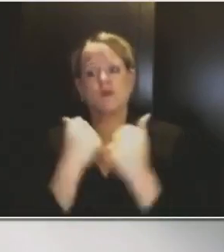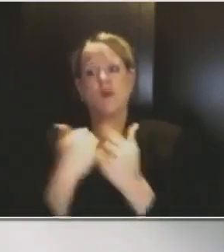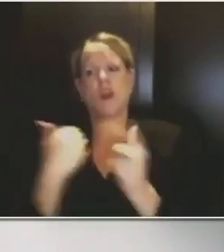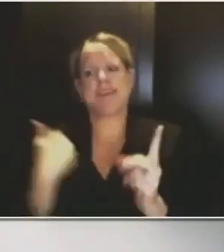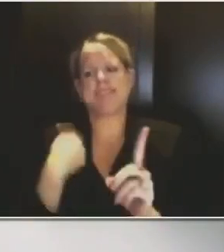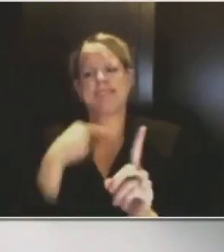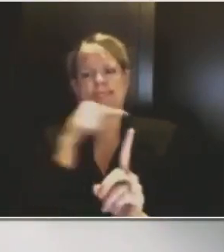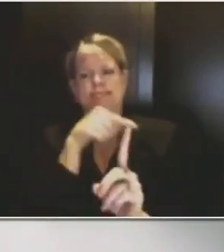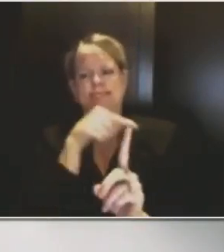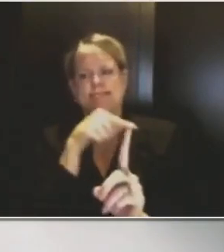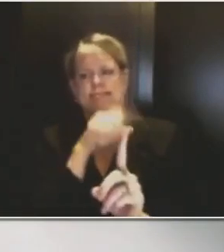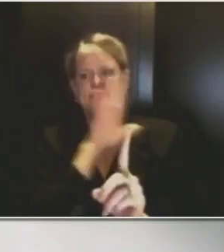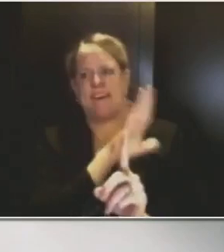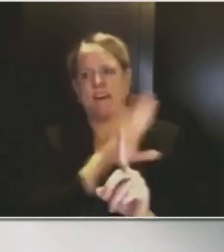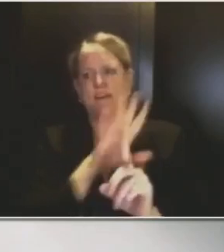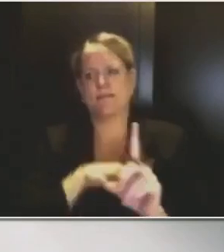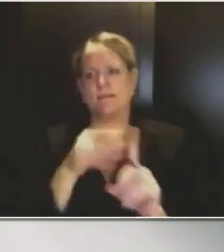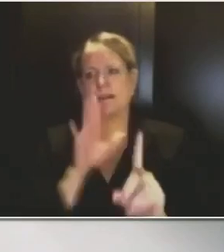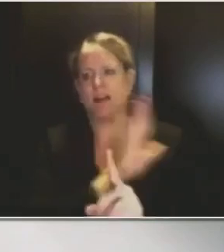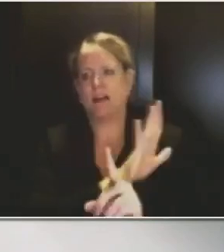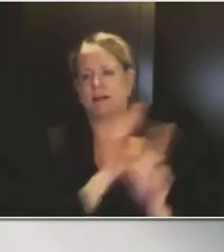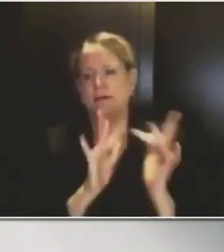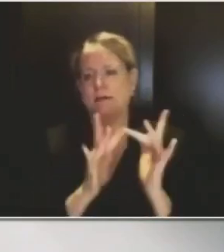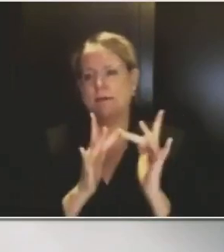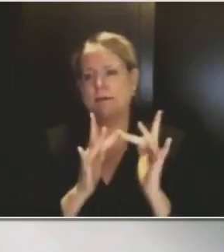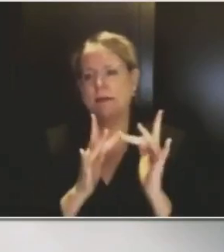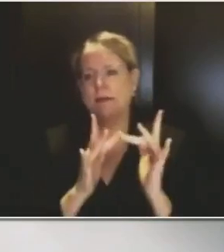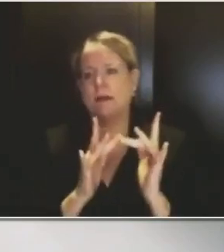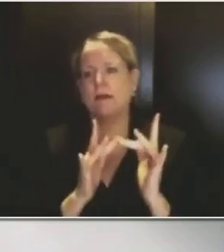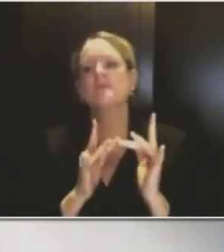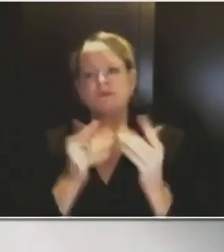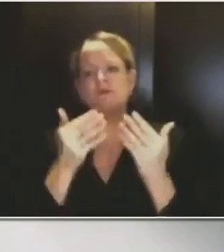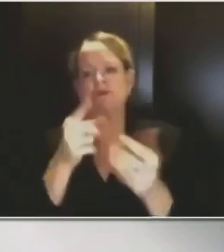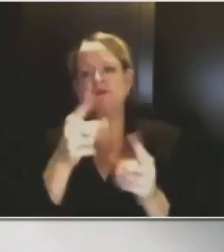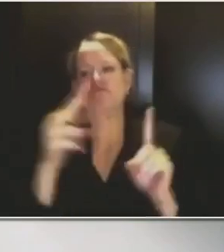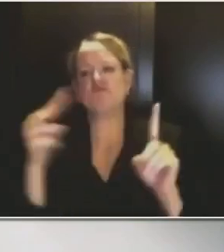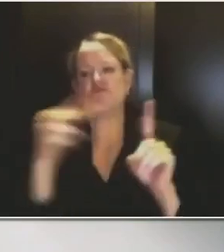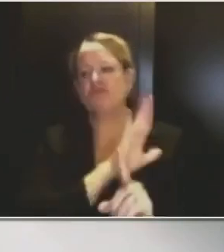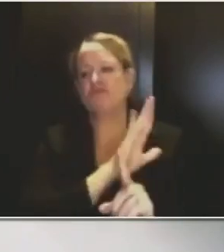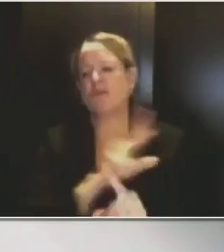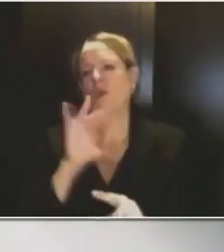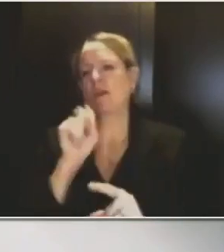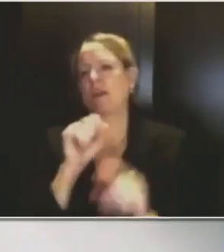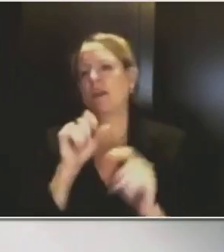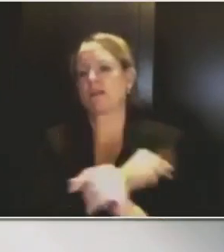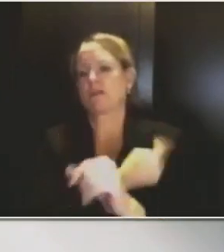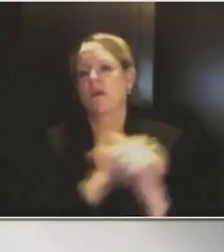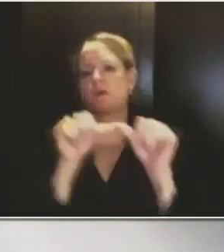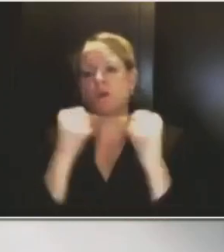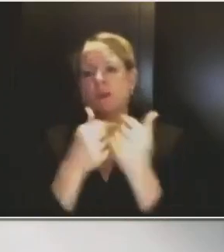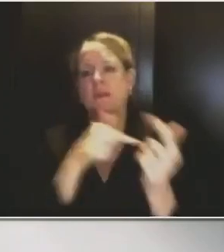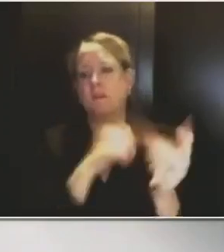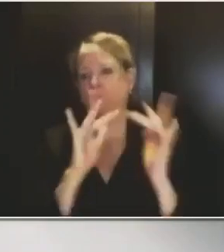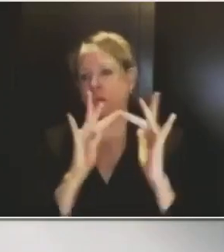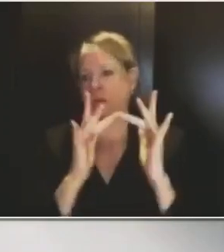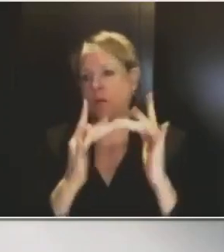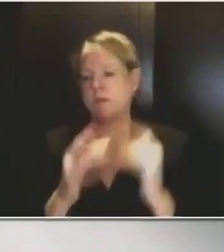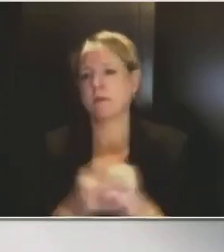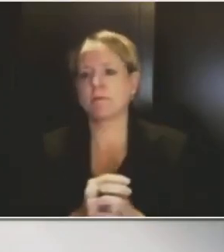in regard to the county question, we do show hospitalization data by region. It is very difficult